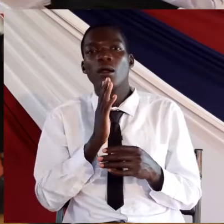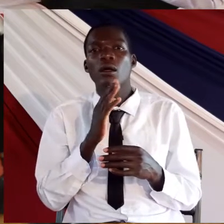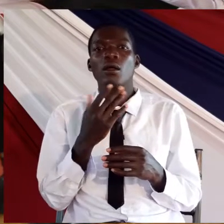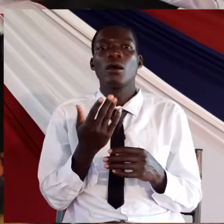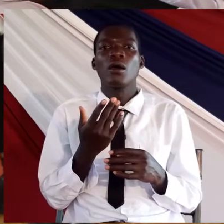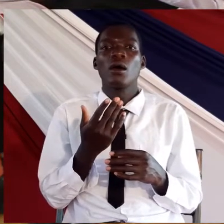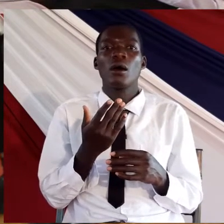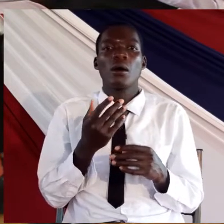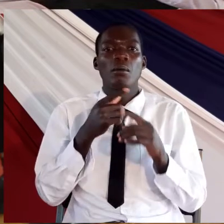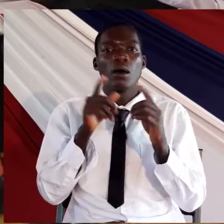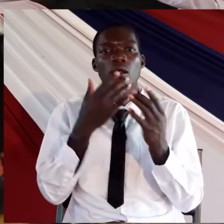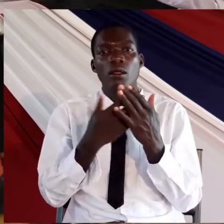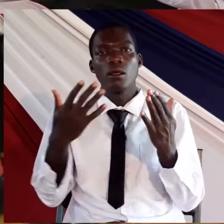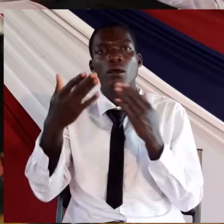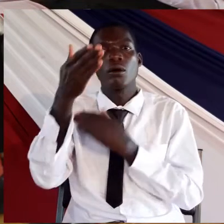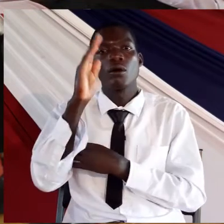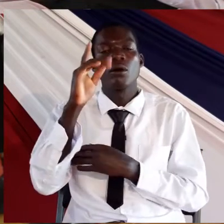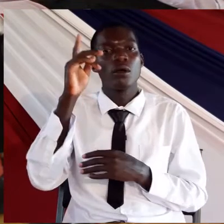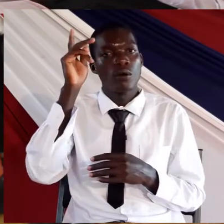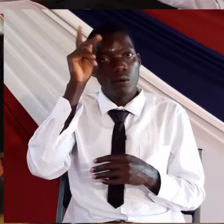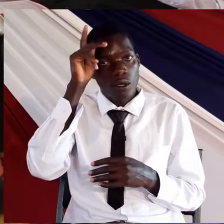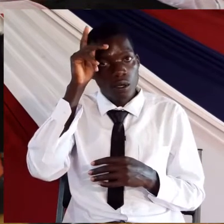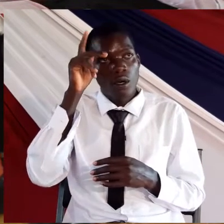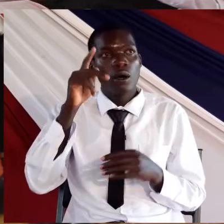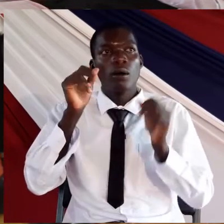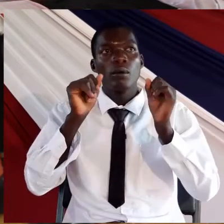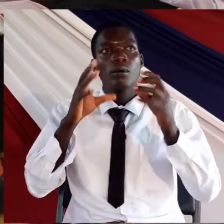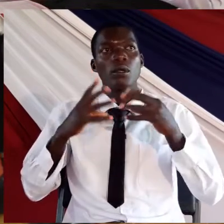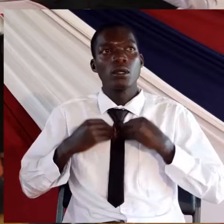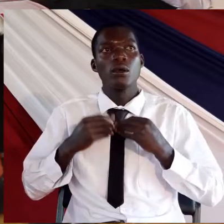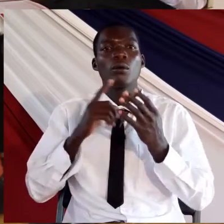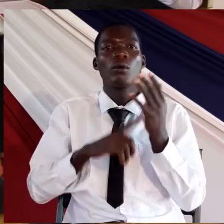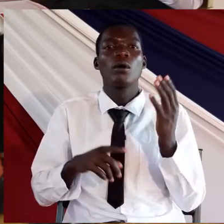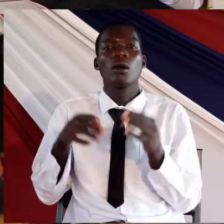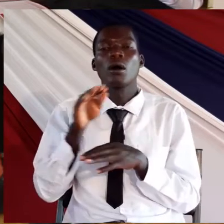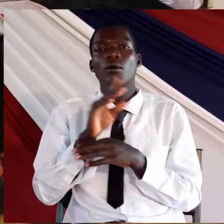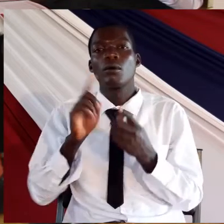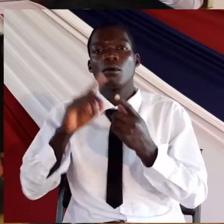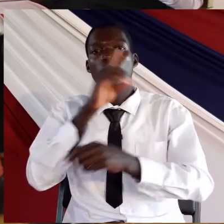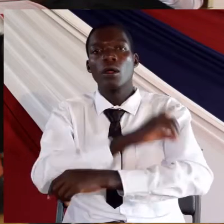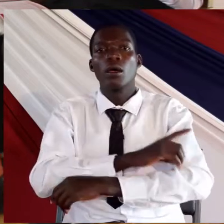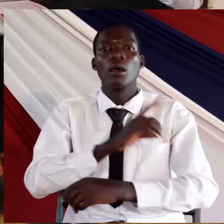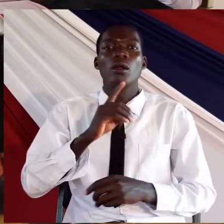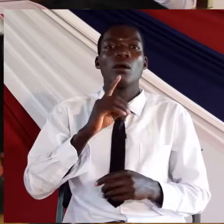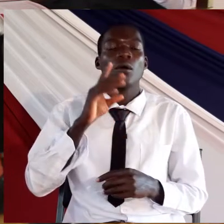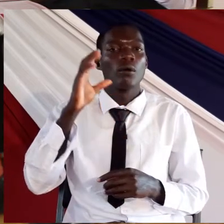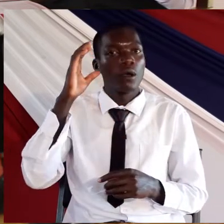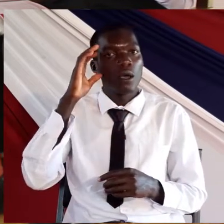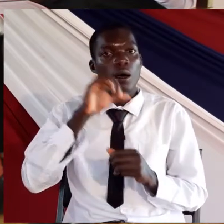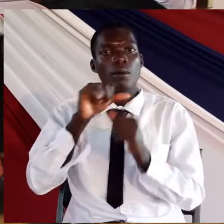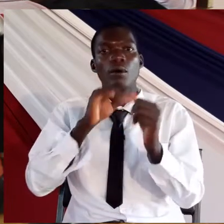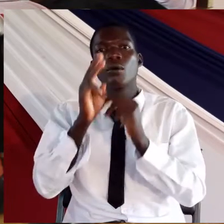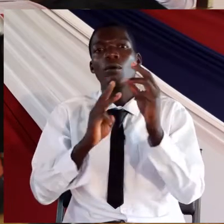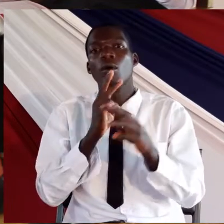who. Yes. But again, I think God in his wisdom mm-hmm. had foreseen what would happen. Mm-hmm. Today, we argue about the world